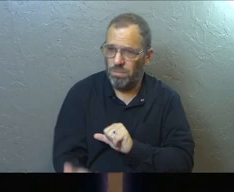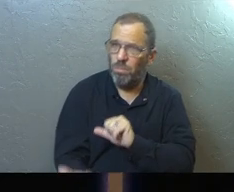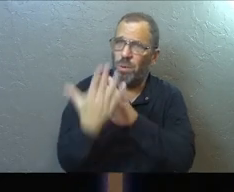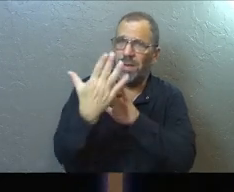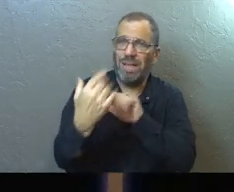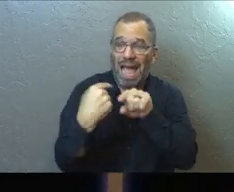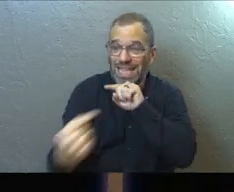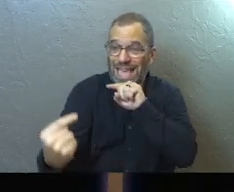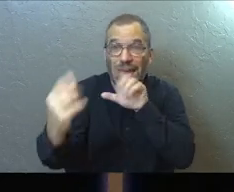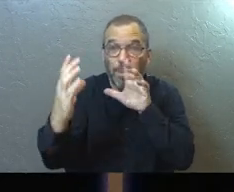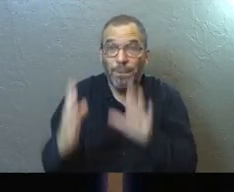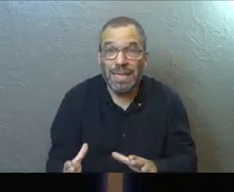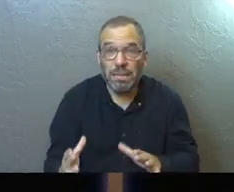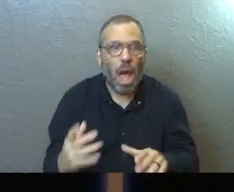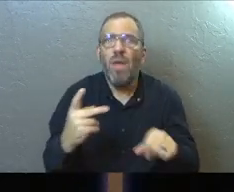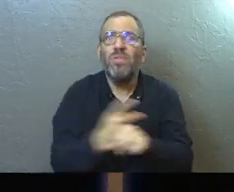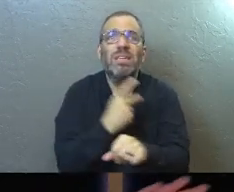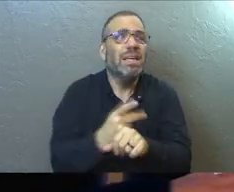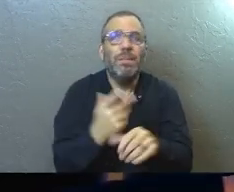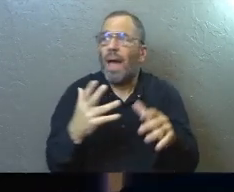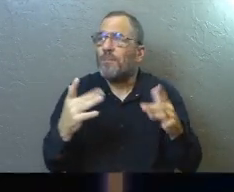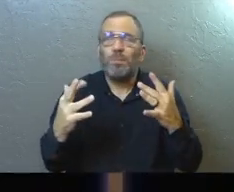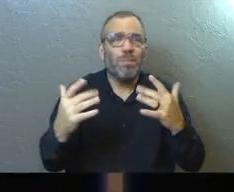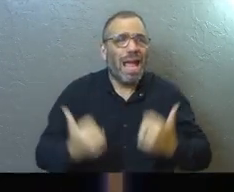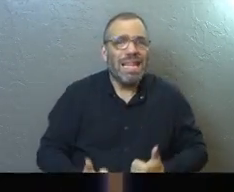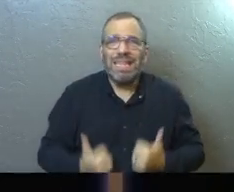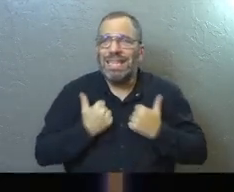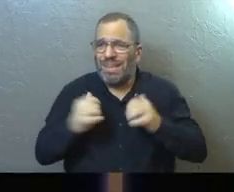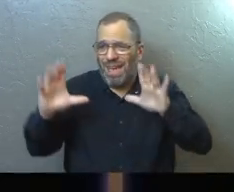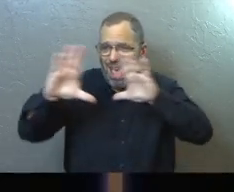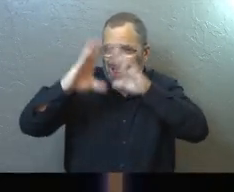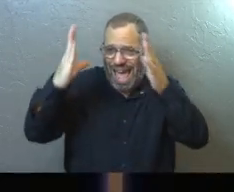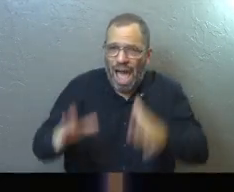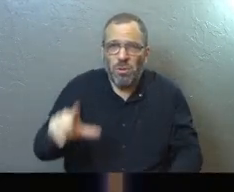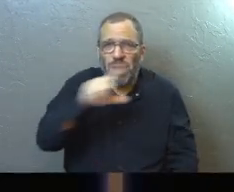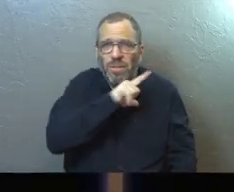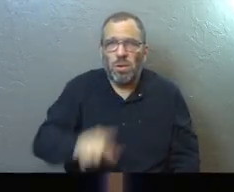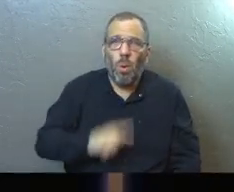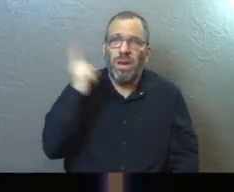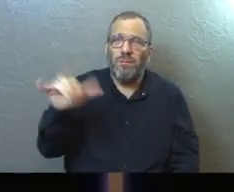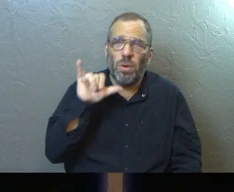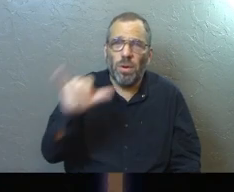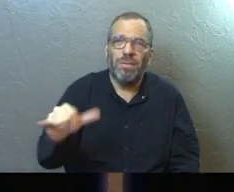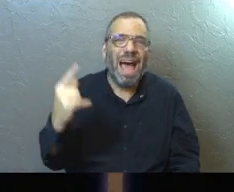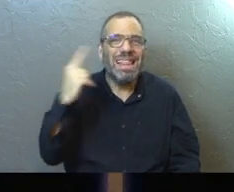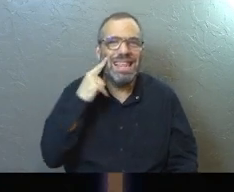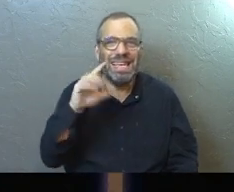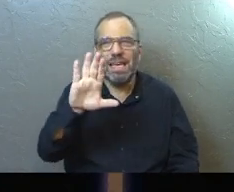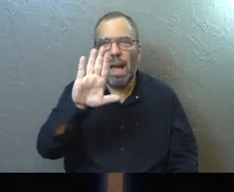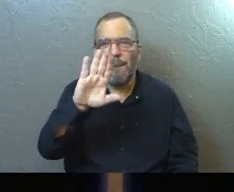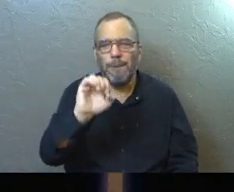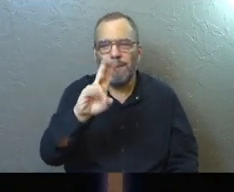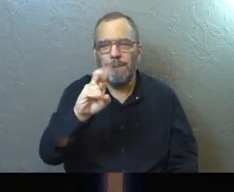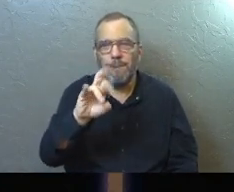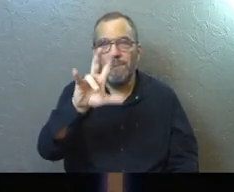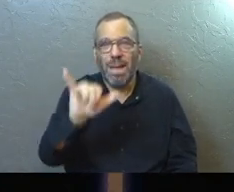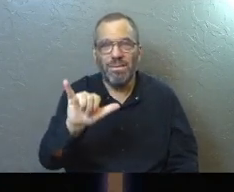of its enemies. The sheep even gets to live in the house of the Lord forever. Think Beverly Hills Mansion